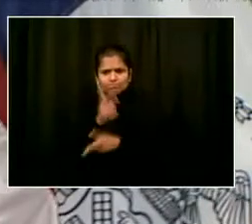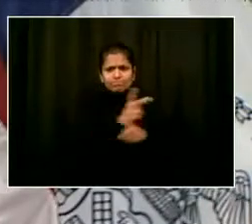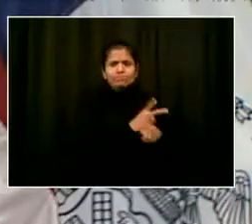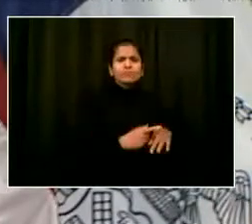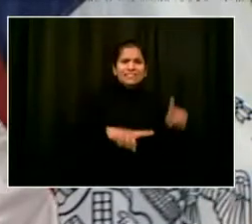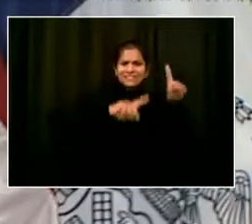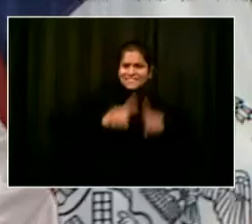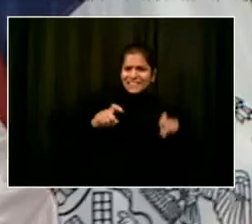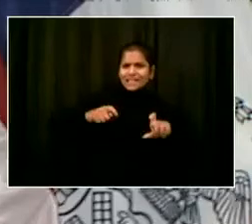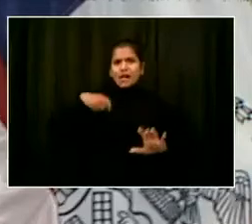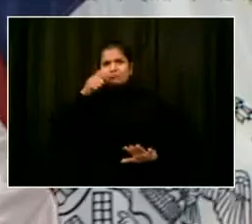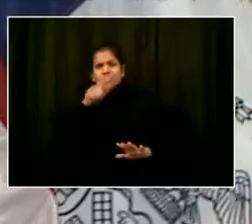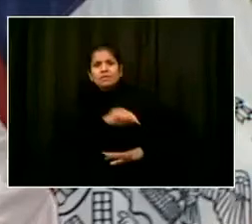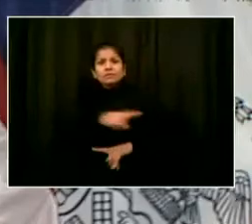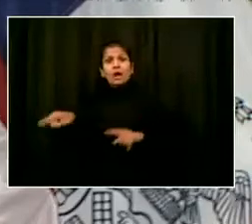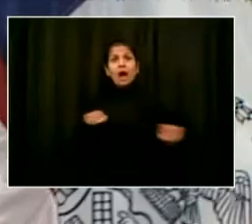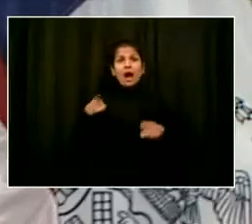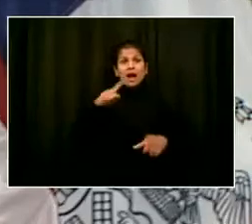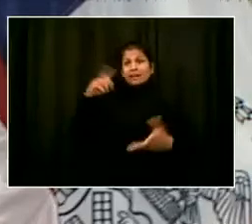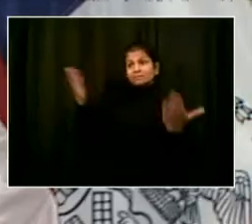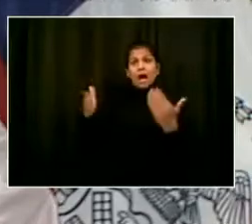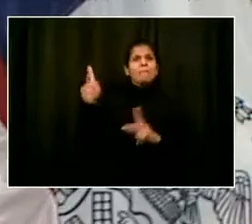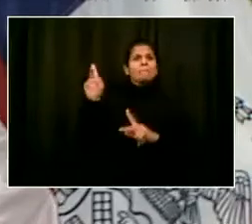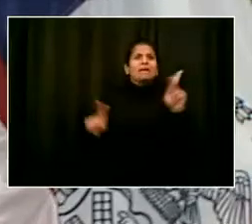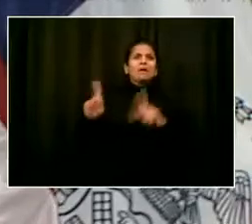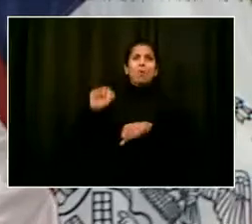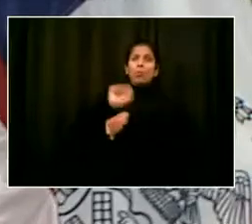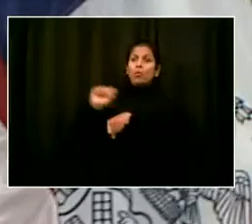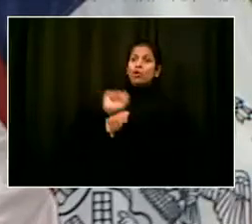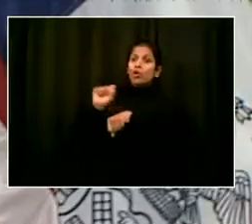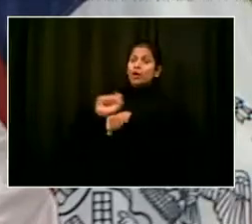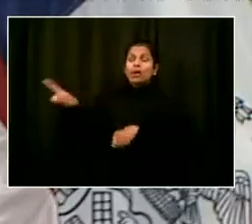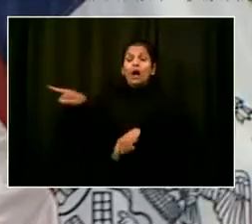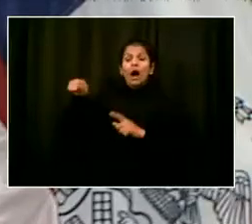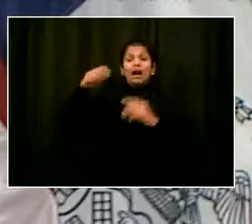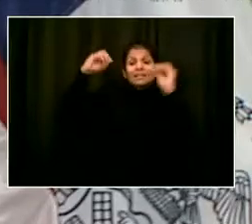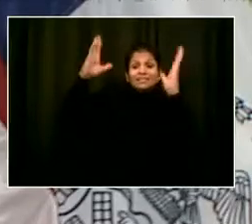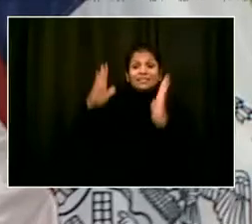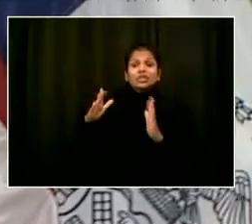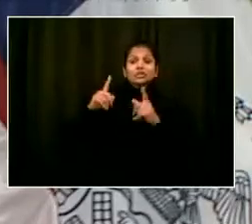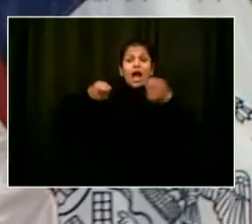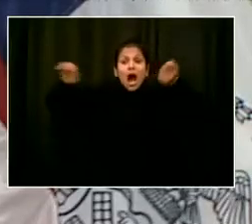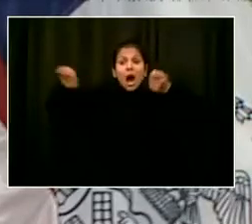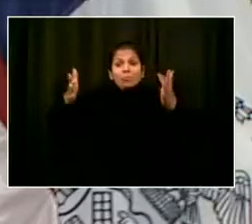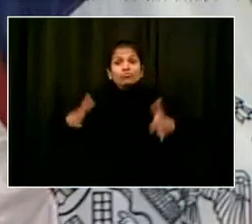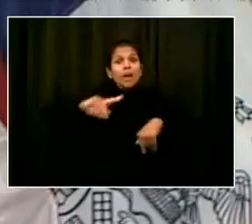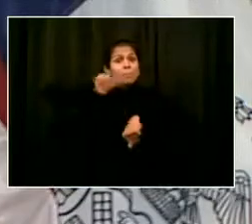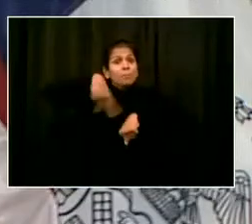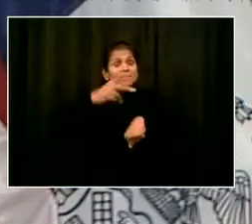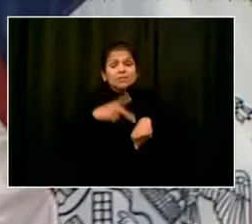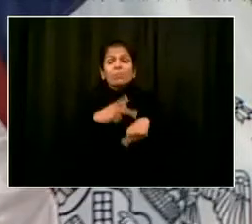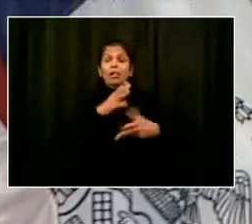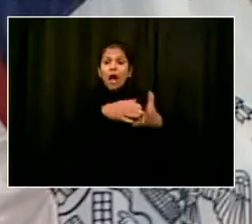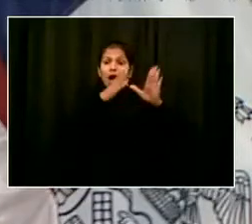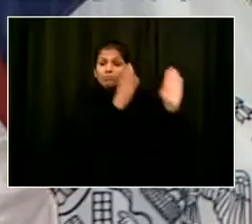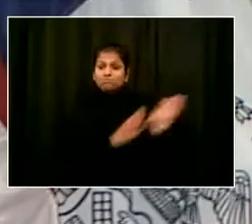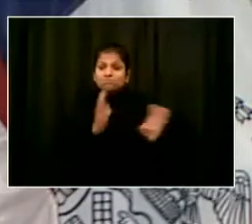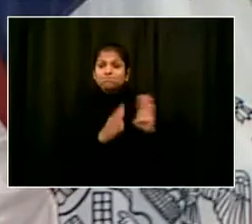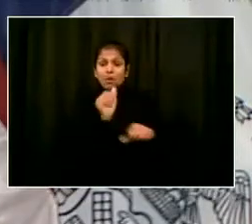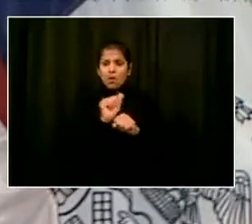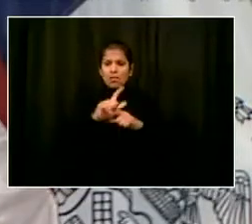work so our goal here is to put that together no matter how much work it takes no matter how much testing it